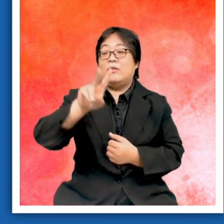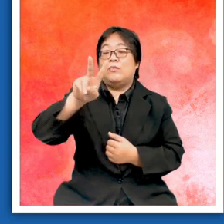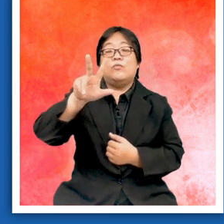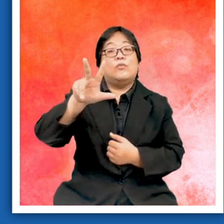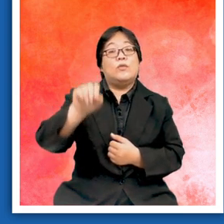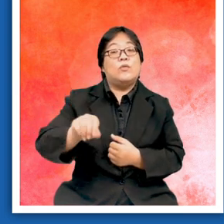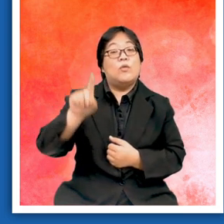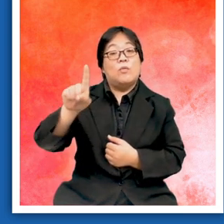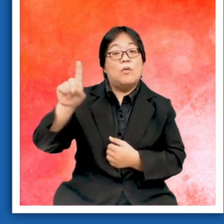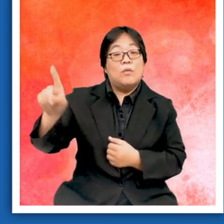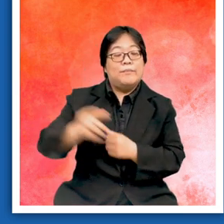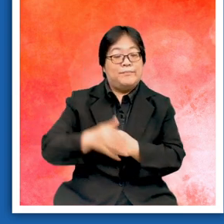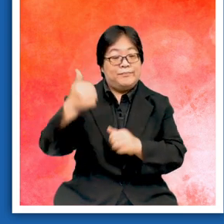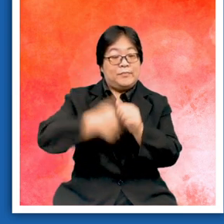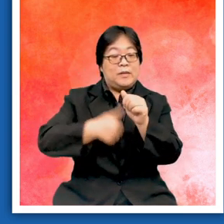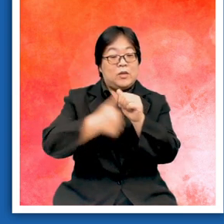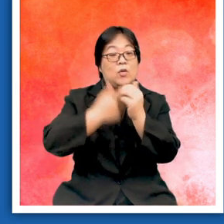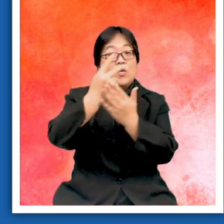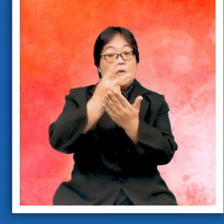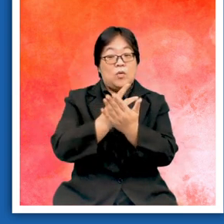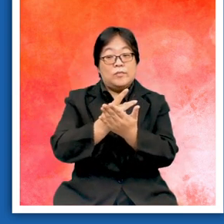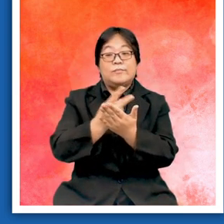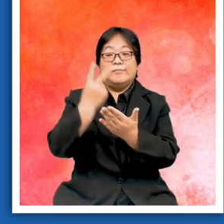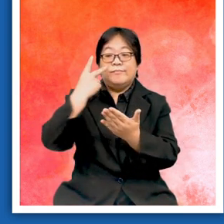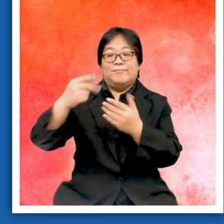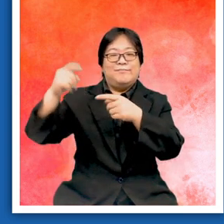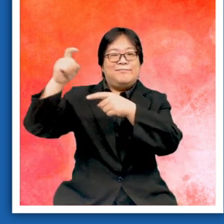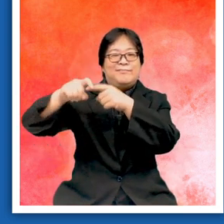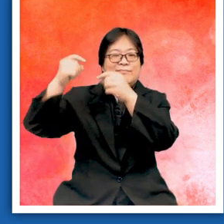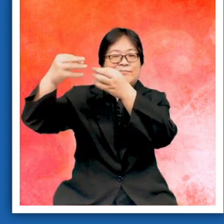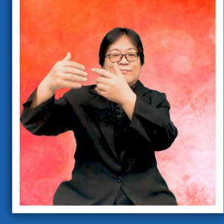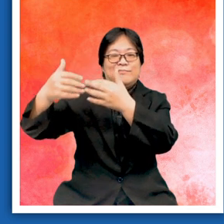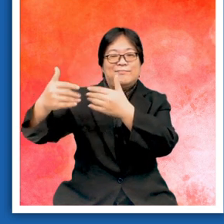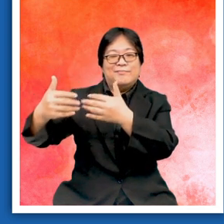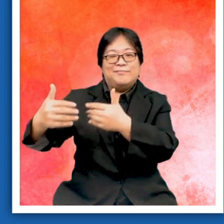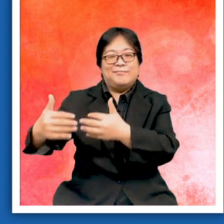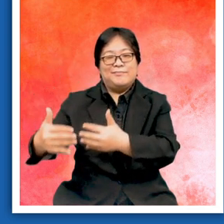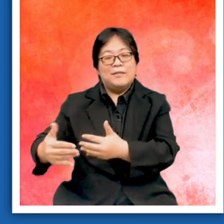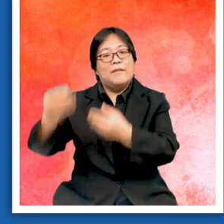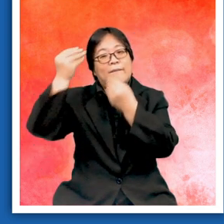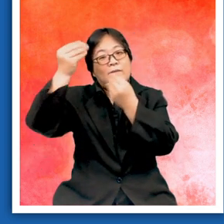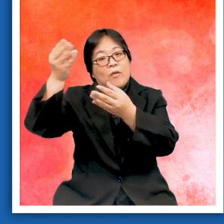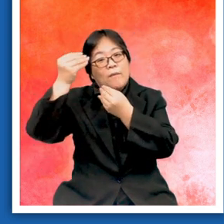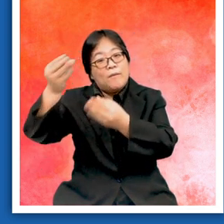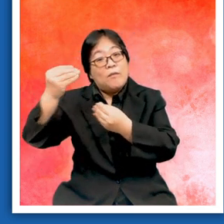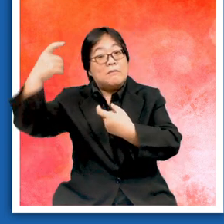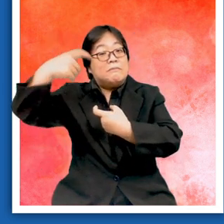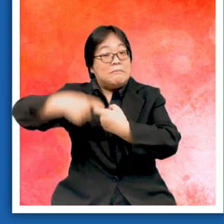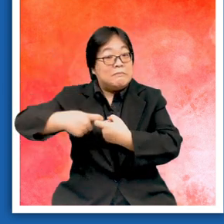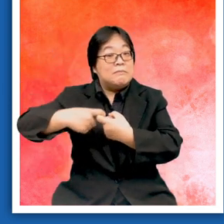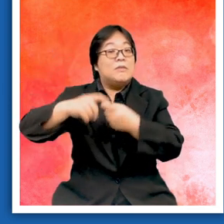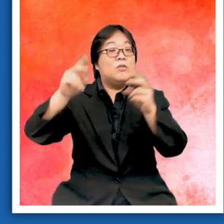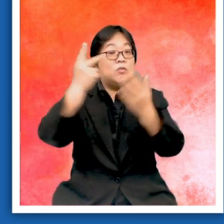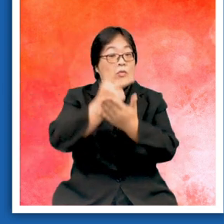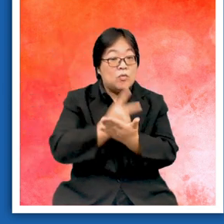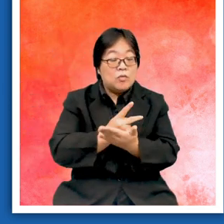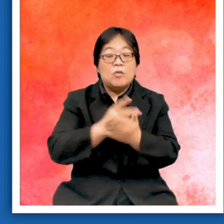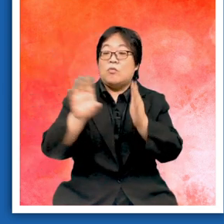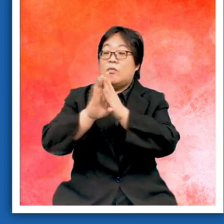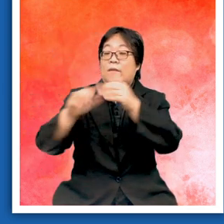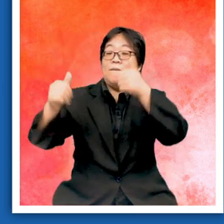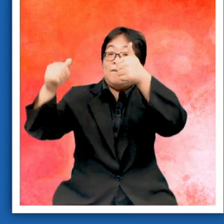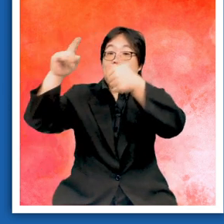All right, for each course, you will see the content related to the course. Normally, at the top, you will see